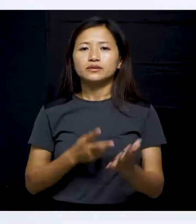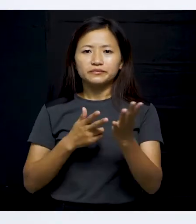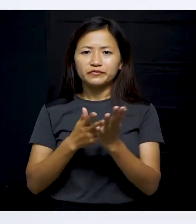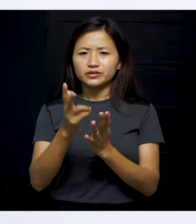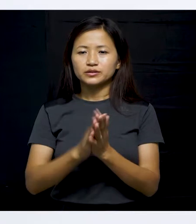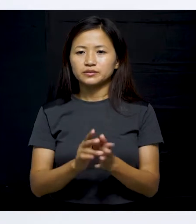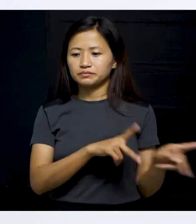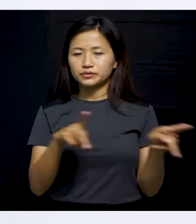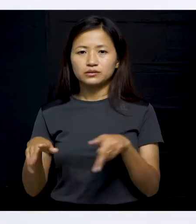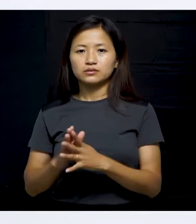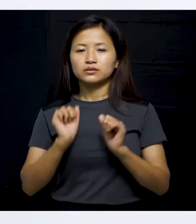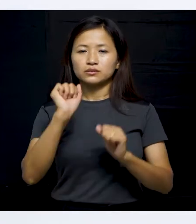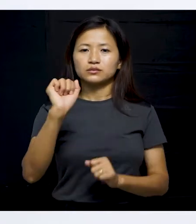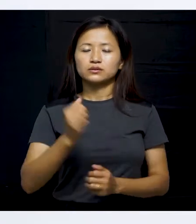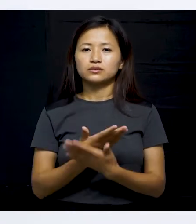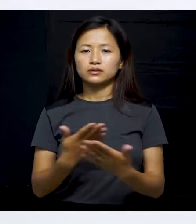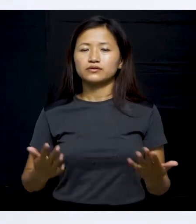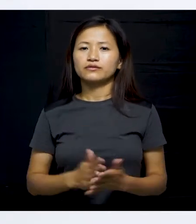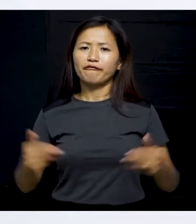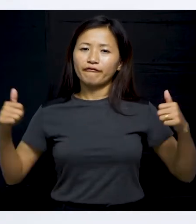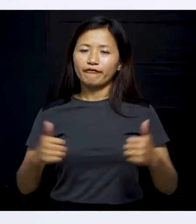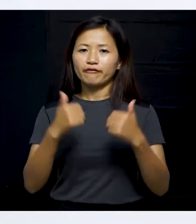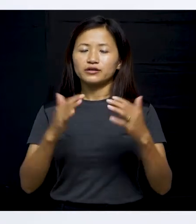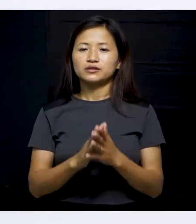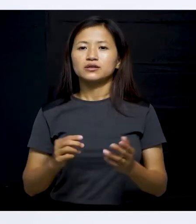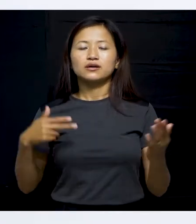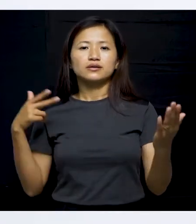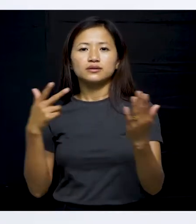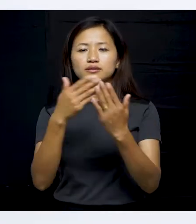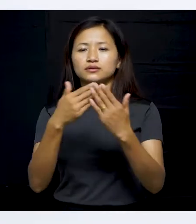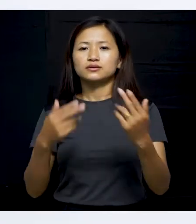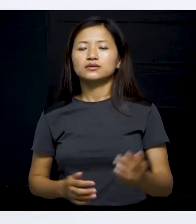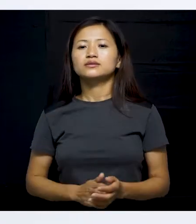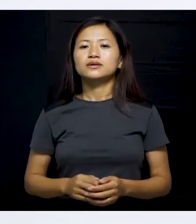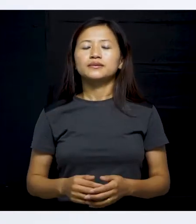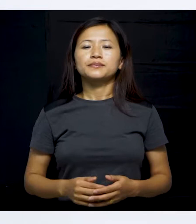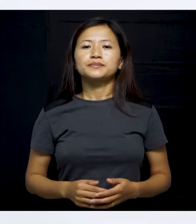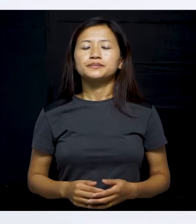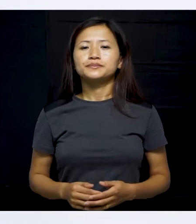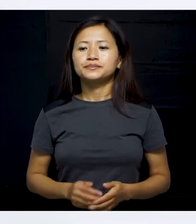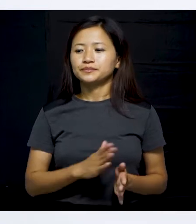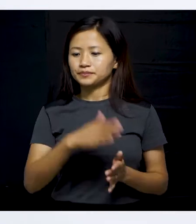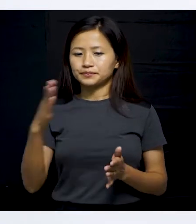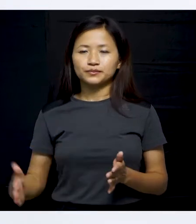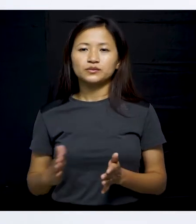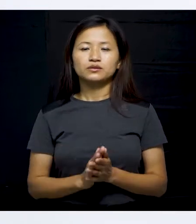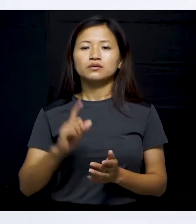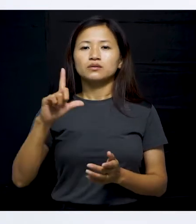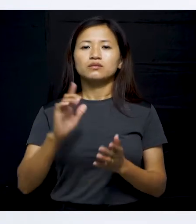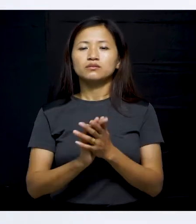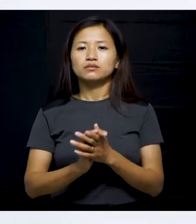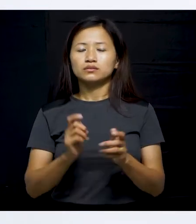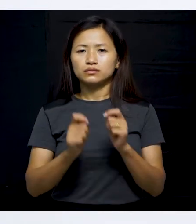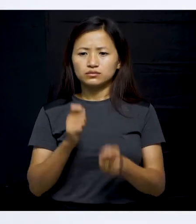prepare themselves to fight against the attacks. So and besides that, the log drum was